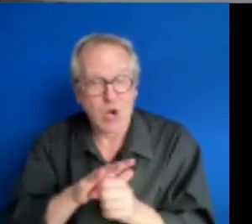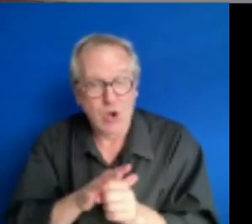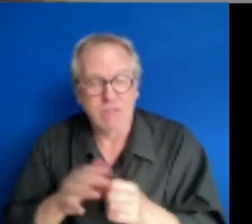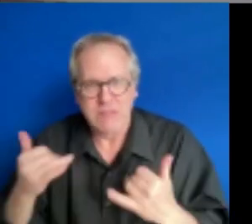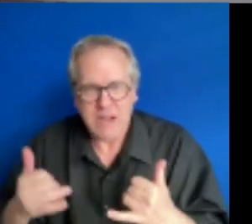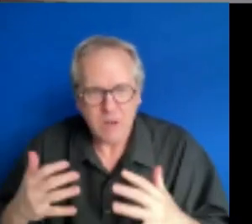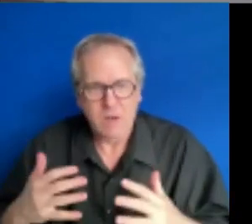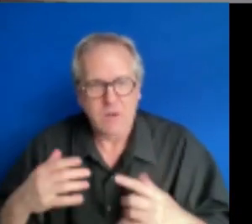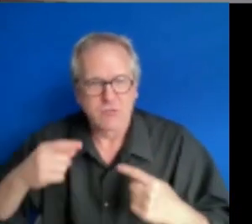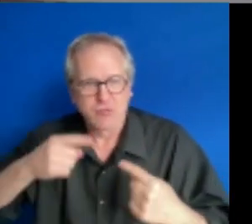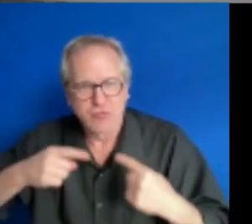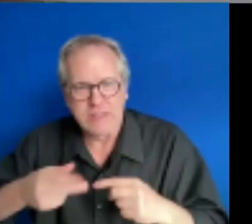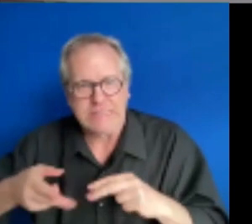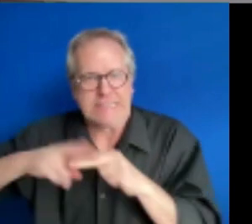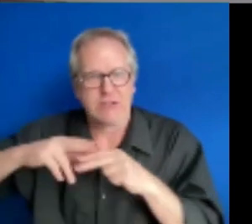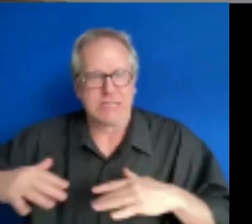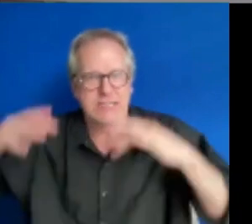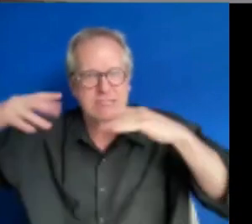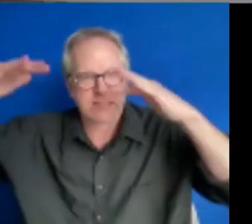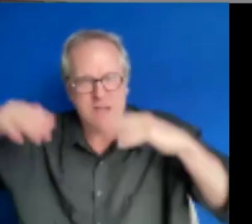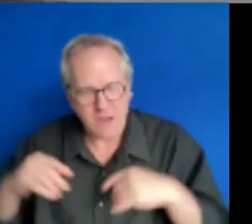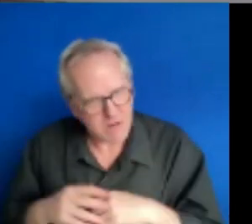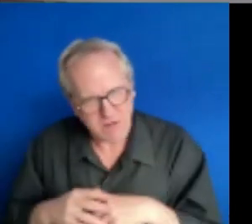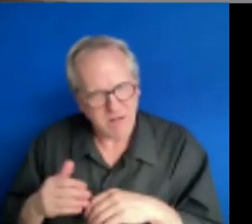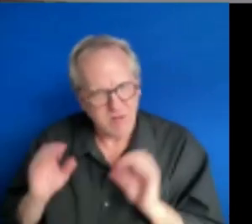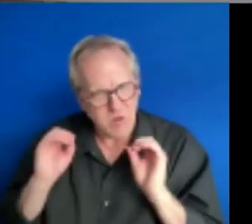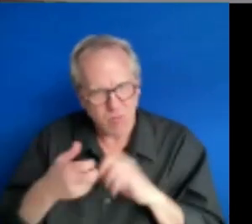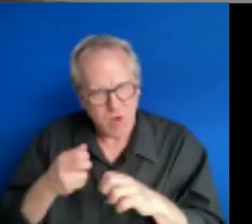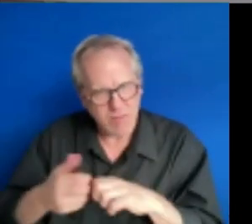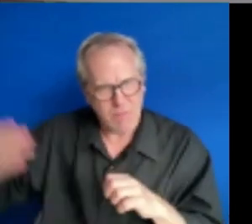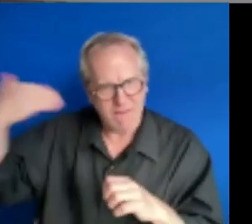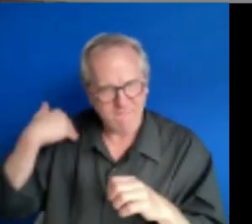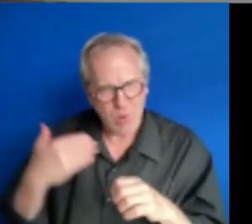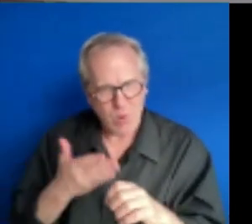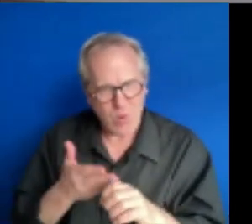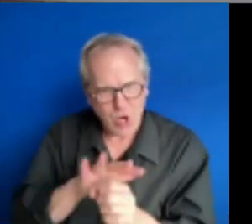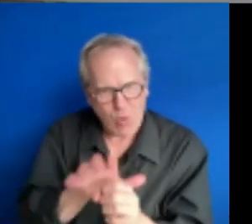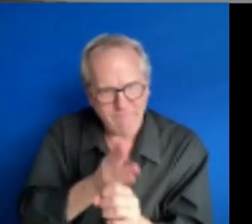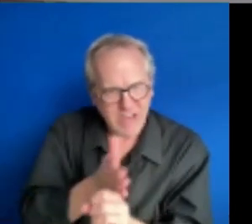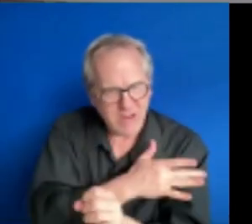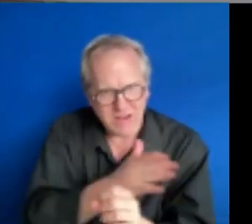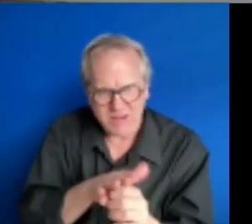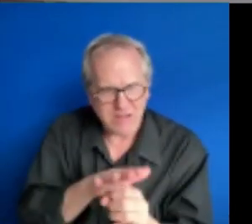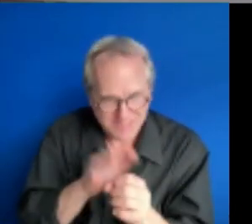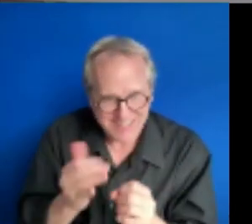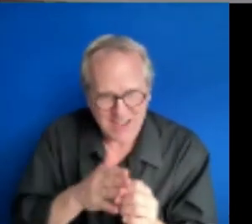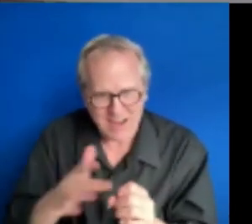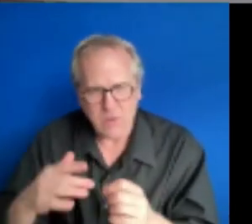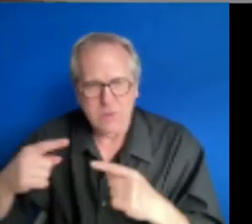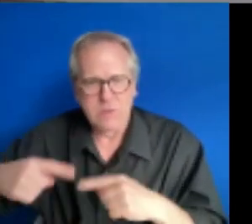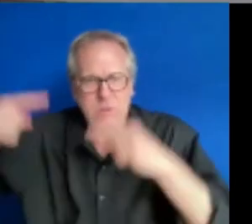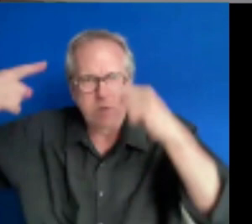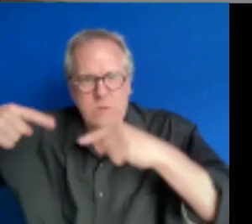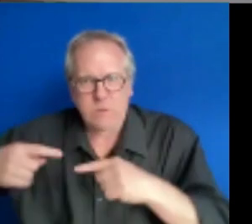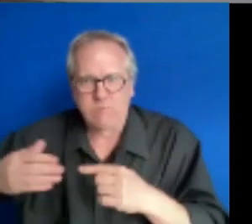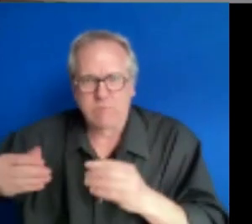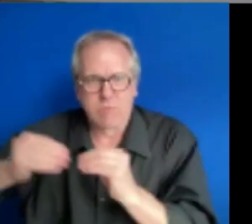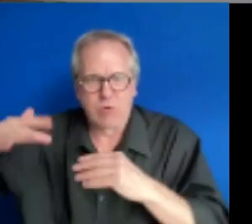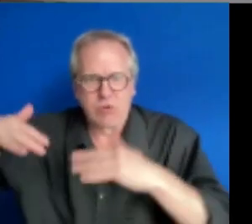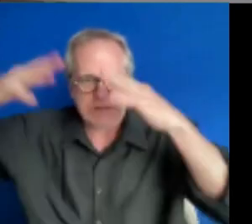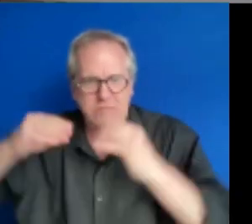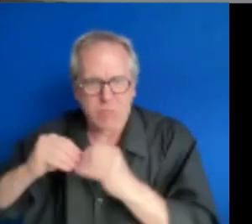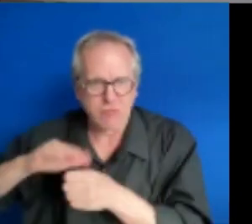now that they are having increased anxiety, increased stress, and all these things. So I think we still